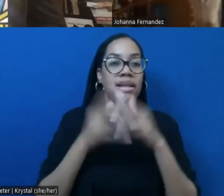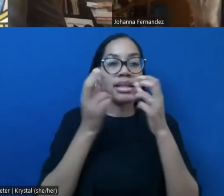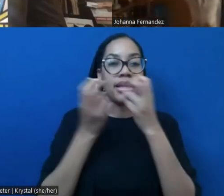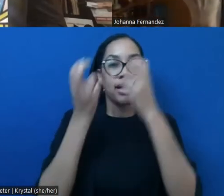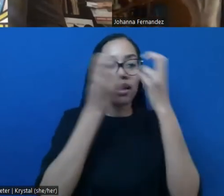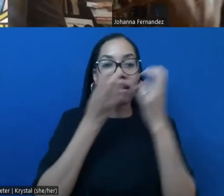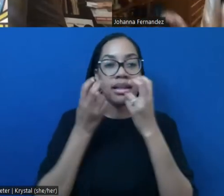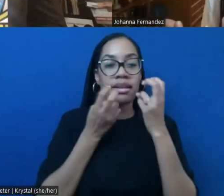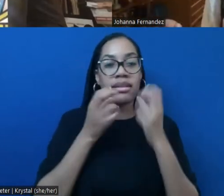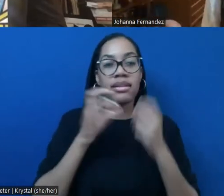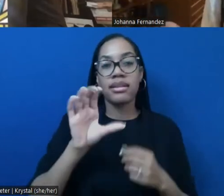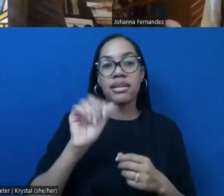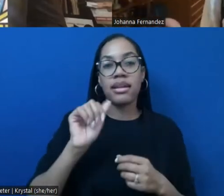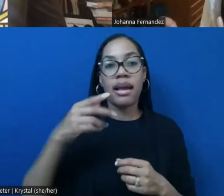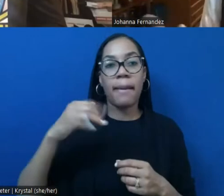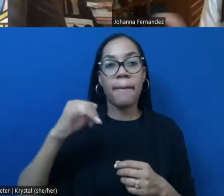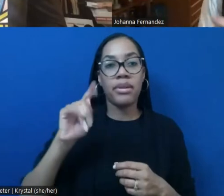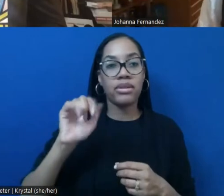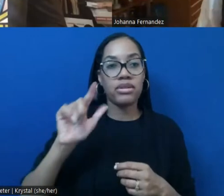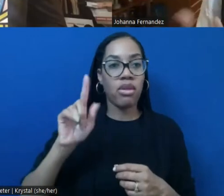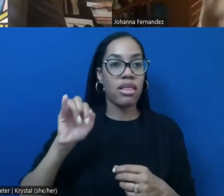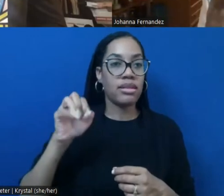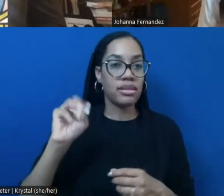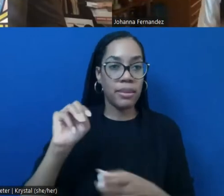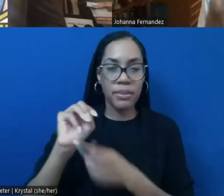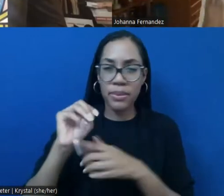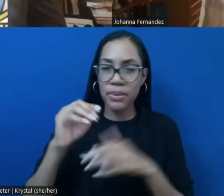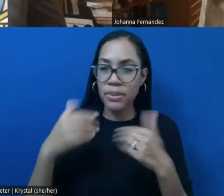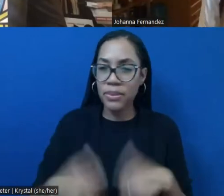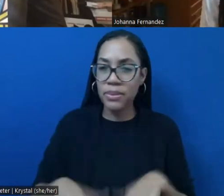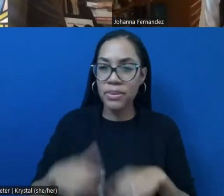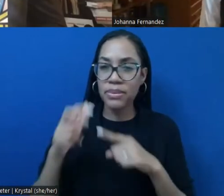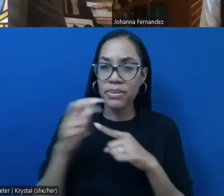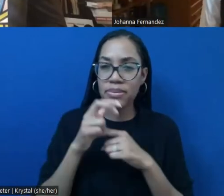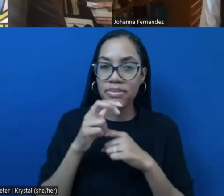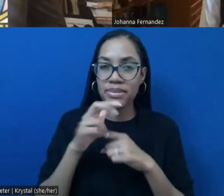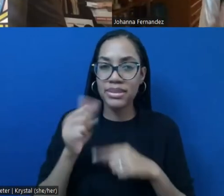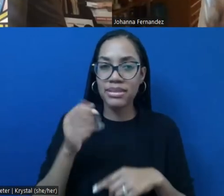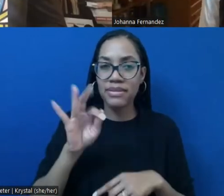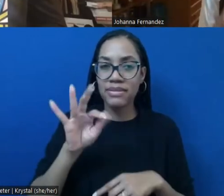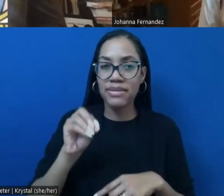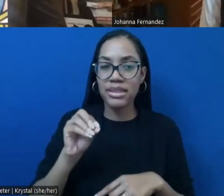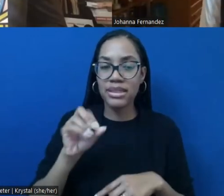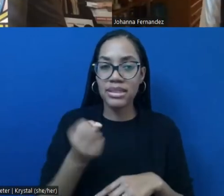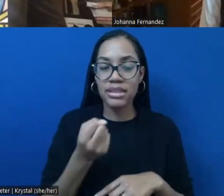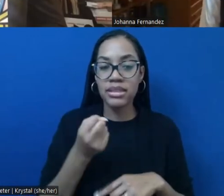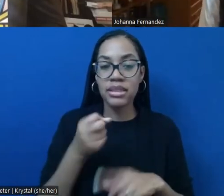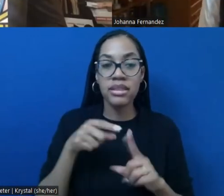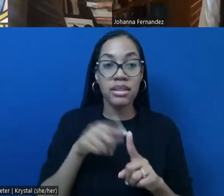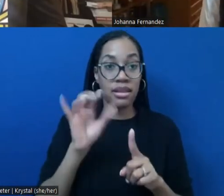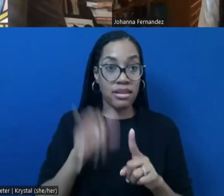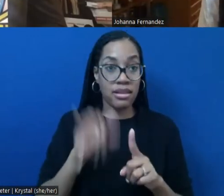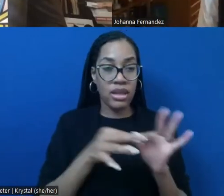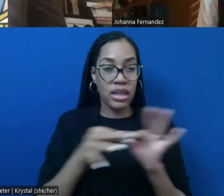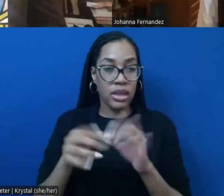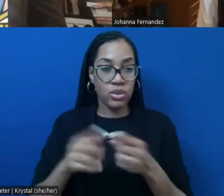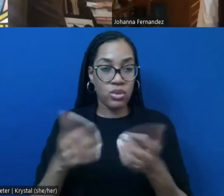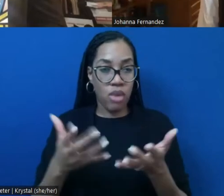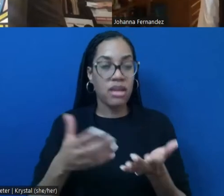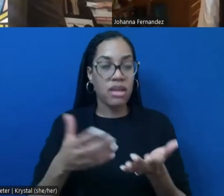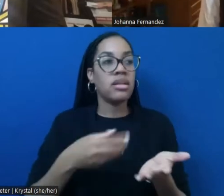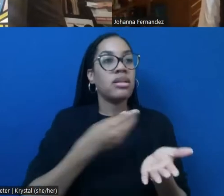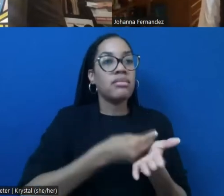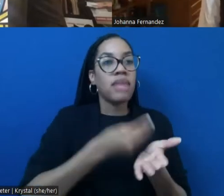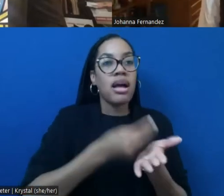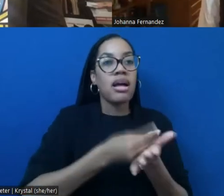that capital really is organized around consumption, not industry. previously it had